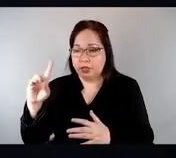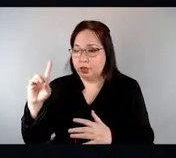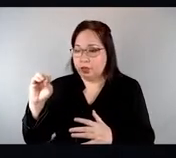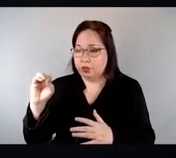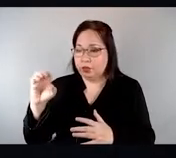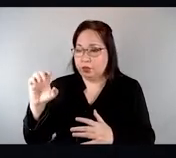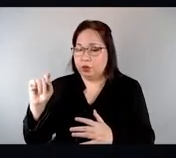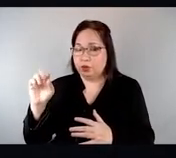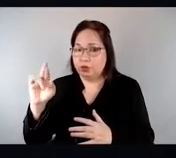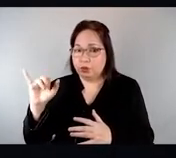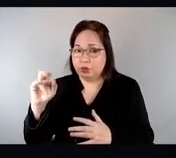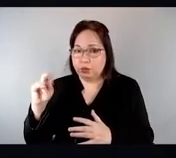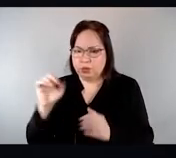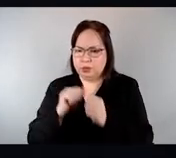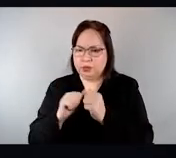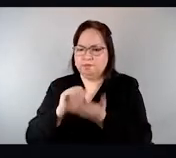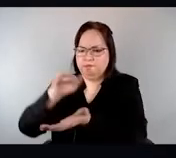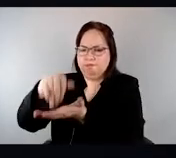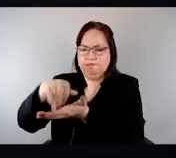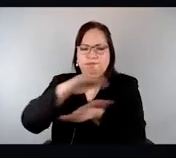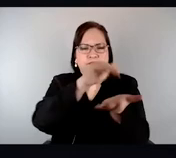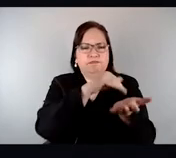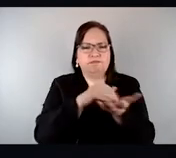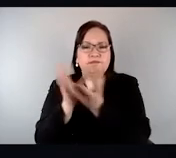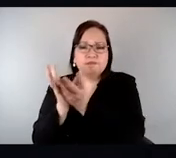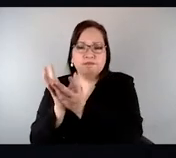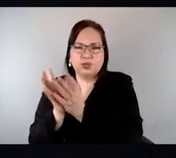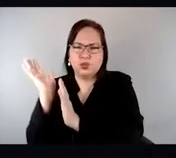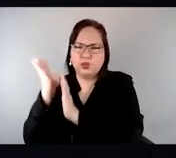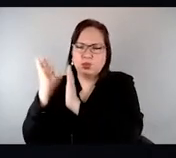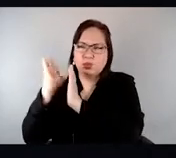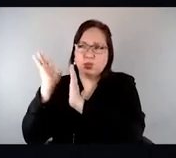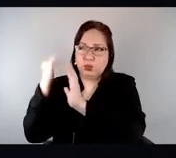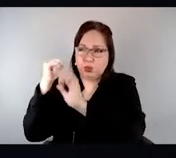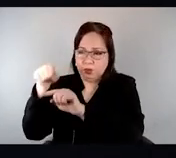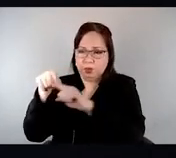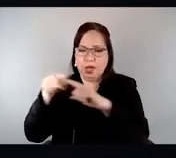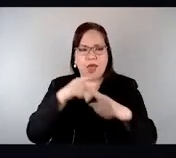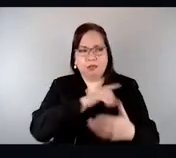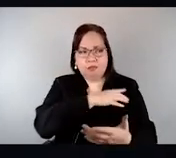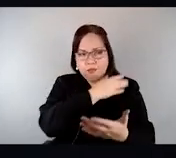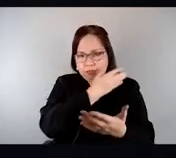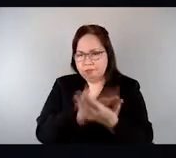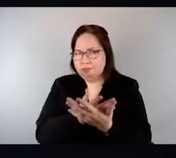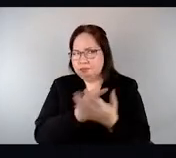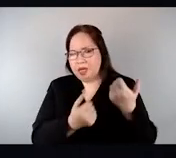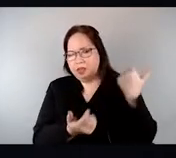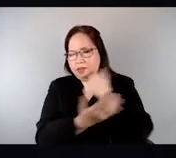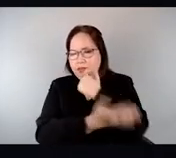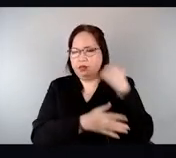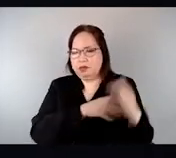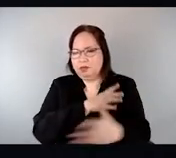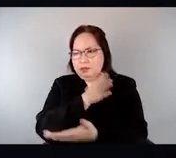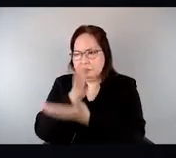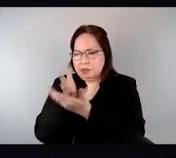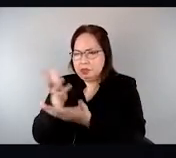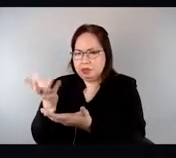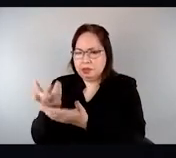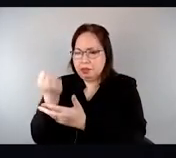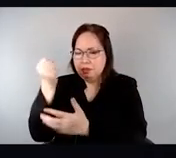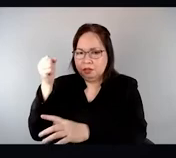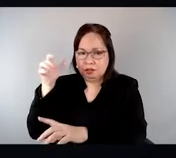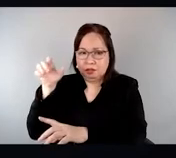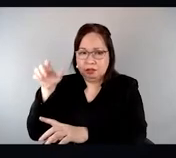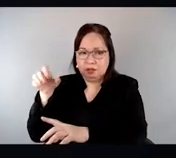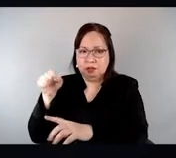Settlements of Indigenous communities in this country at the point of conquest were actually covered